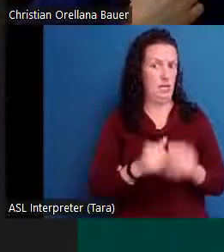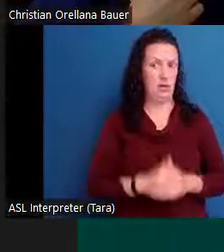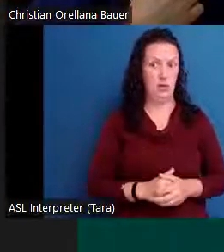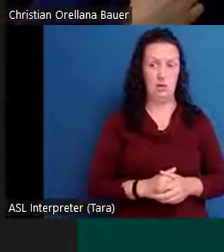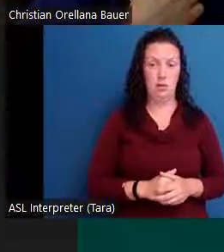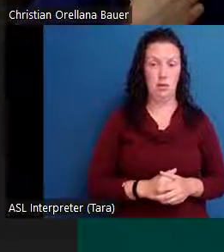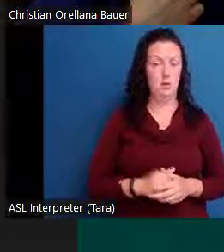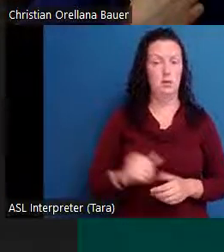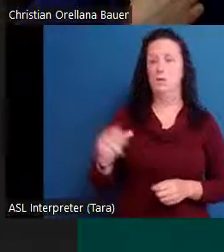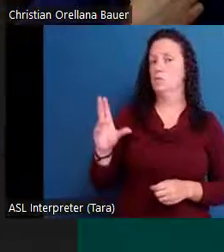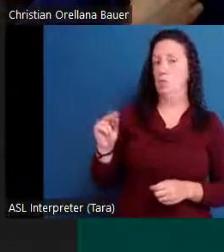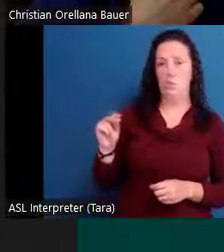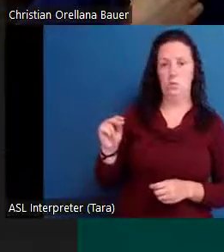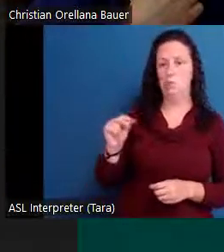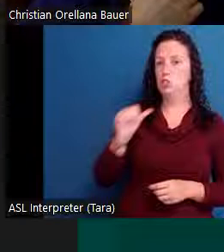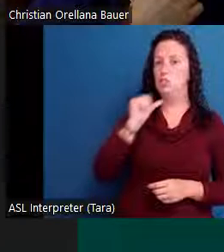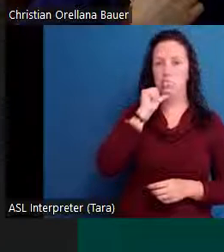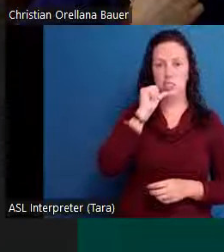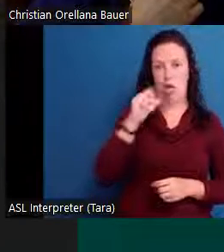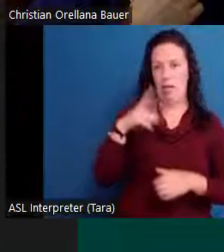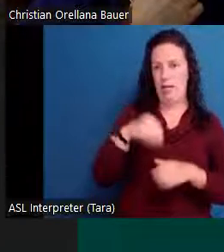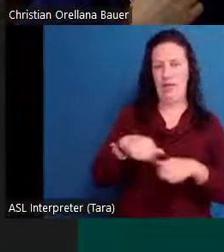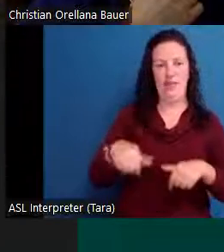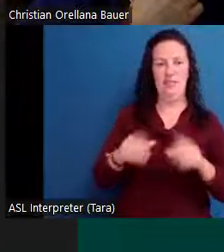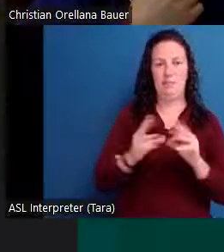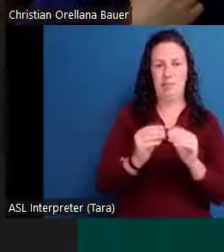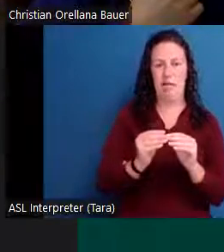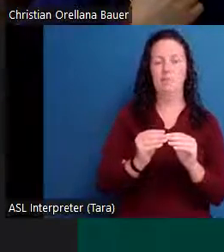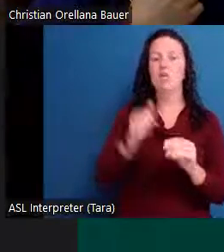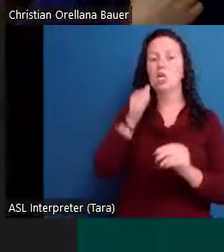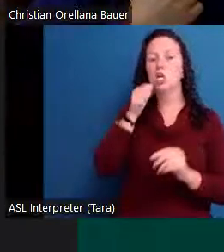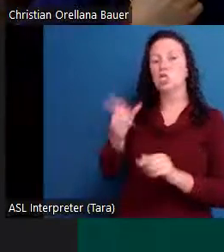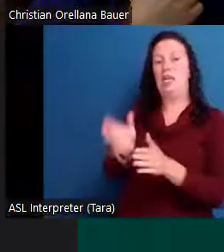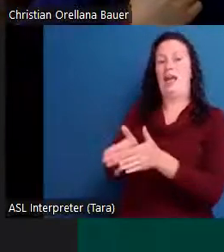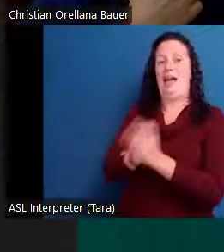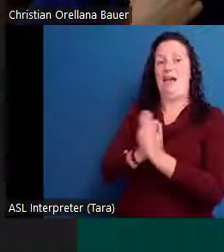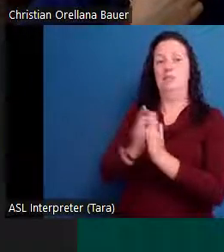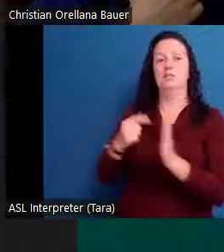She is not in this meeting. She asked to have her written into record.